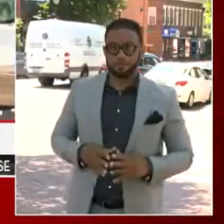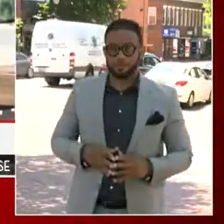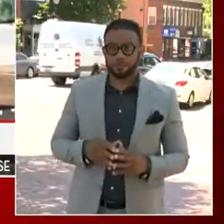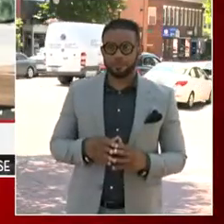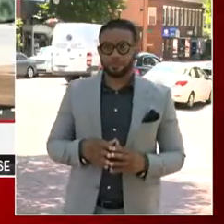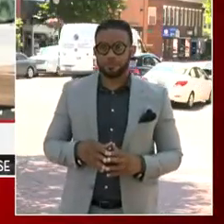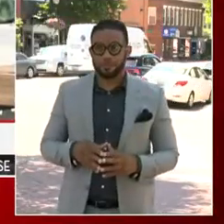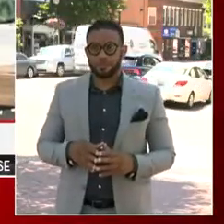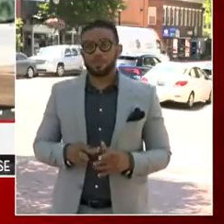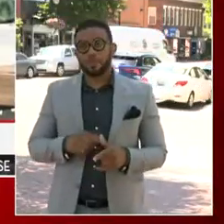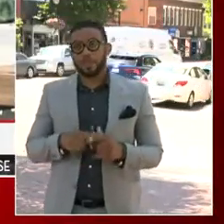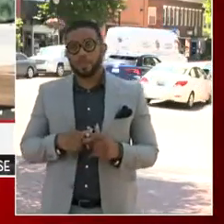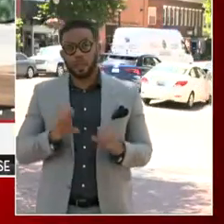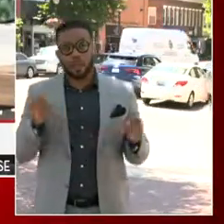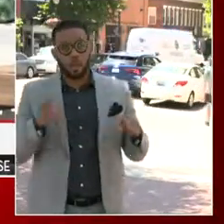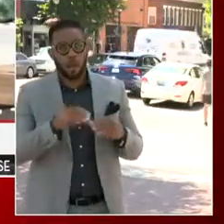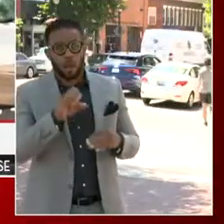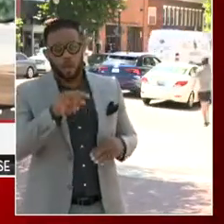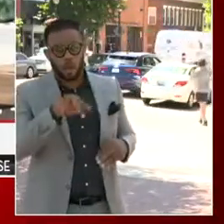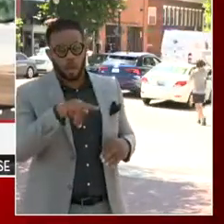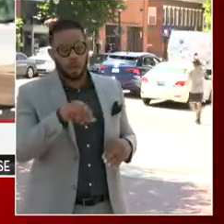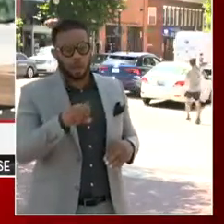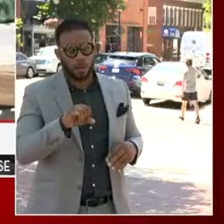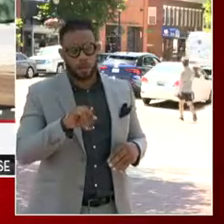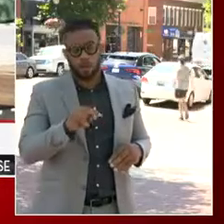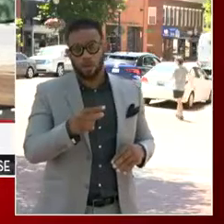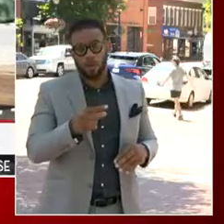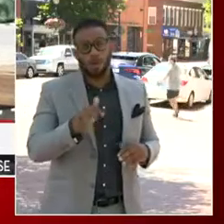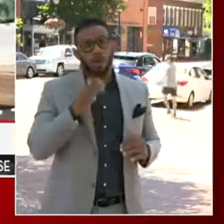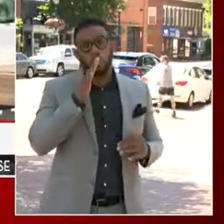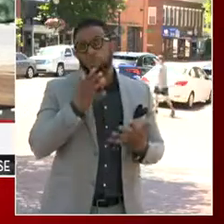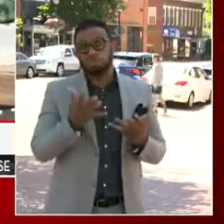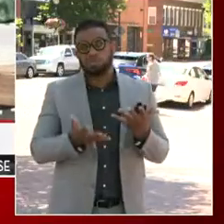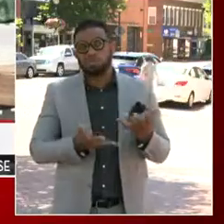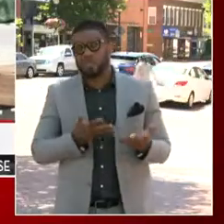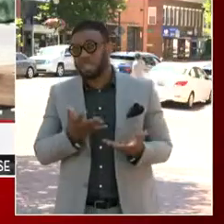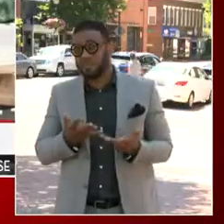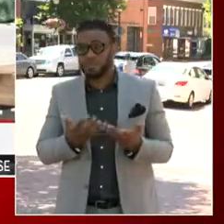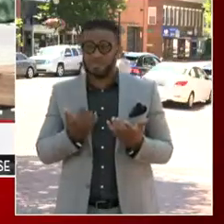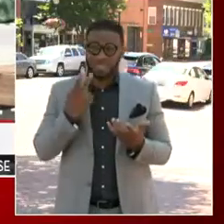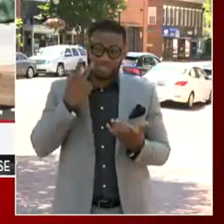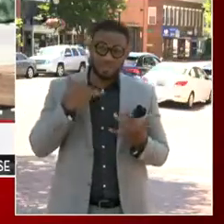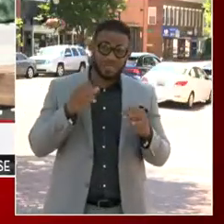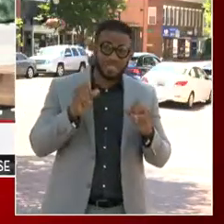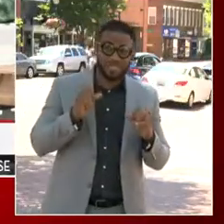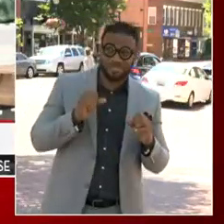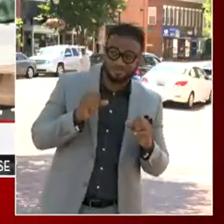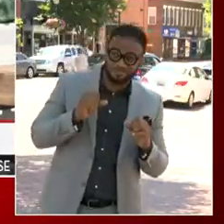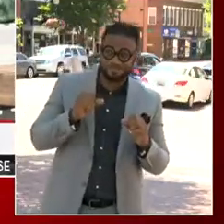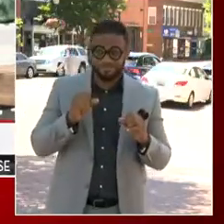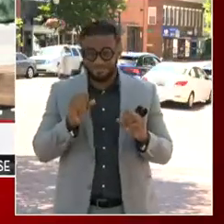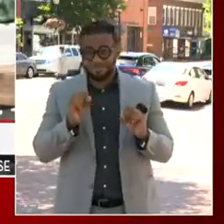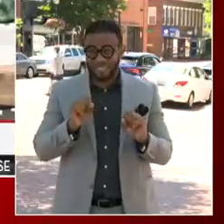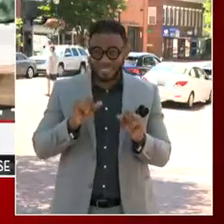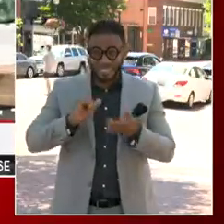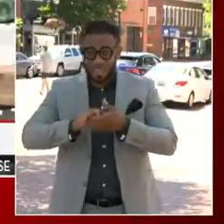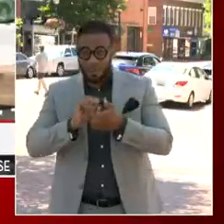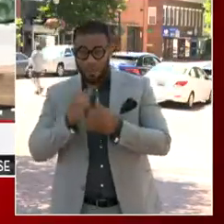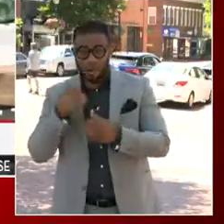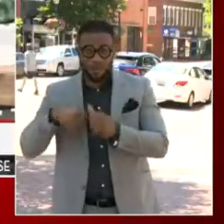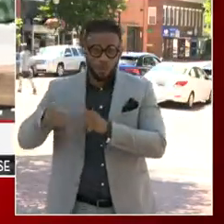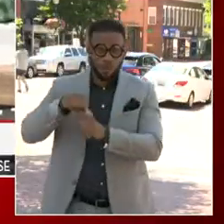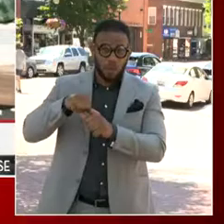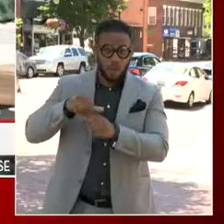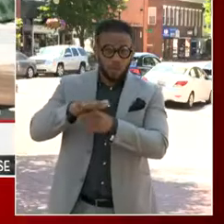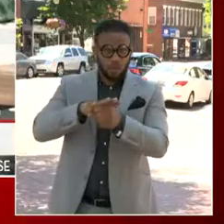rebuilt. And then when it comes to composting, we're going to probably try to see if we can't collaborate with one of our